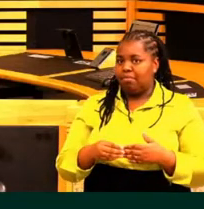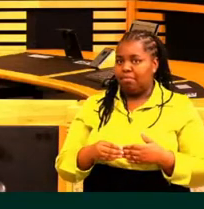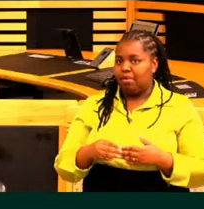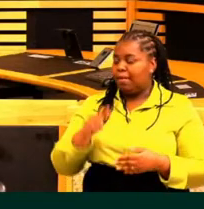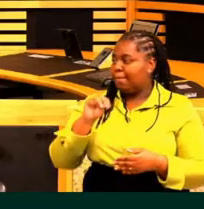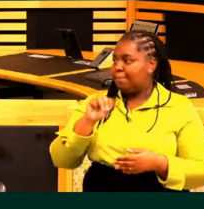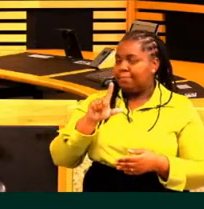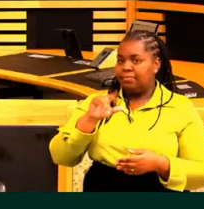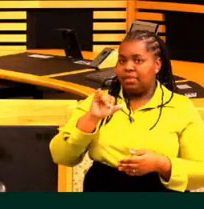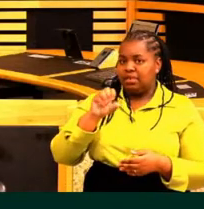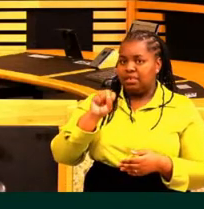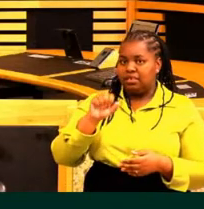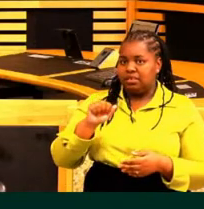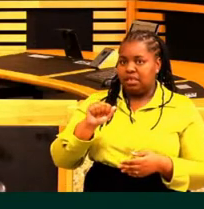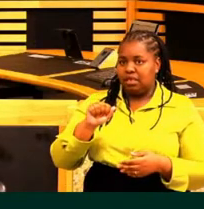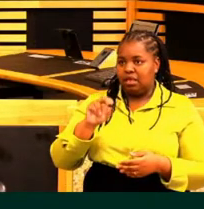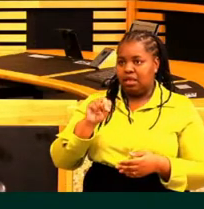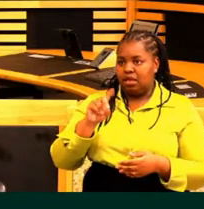Lisa